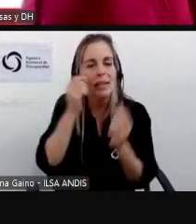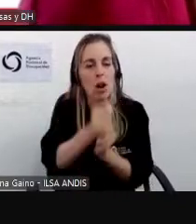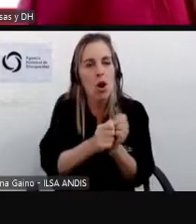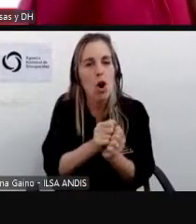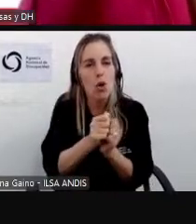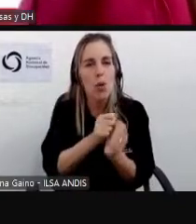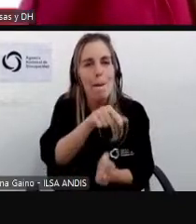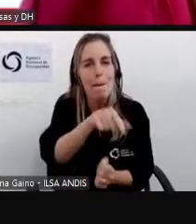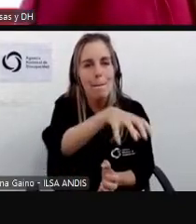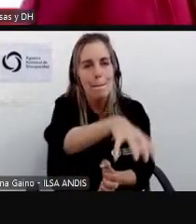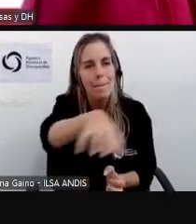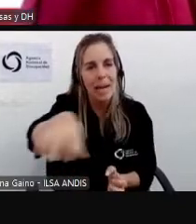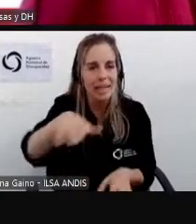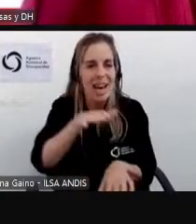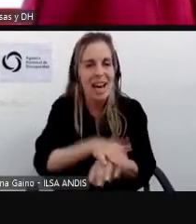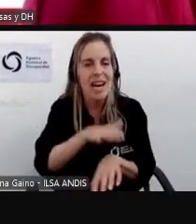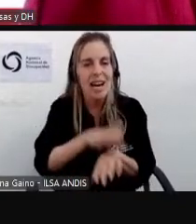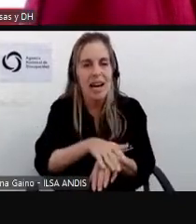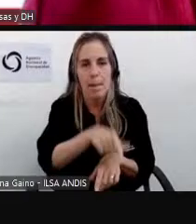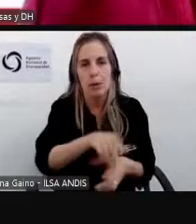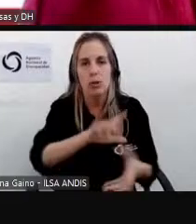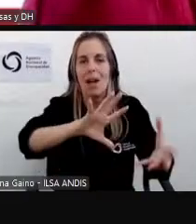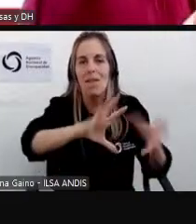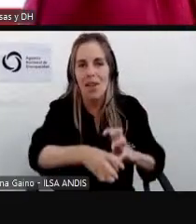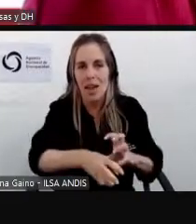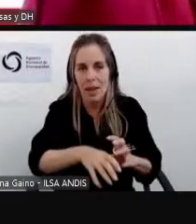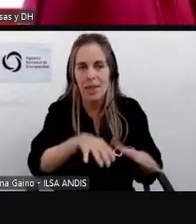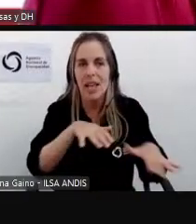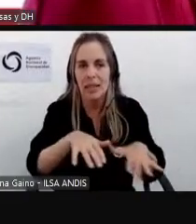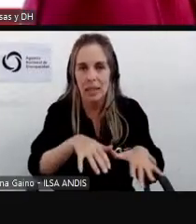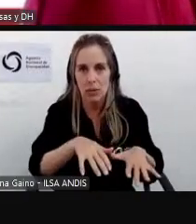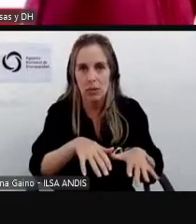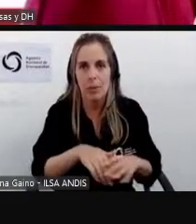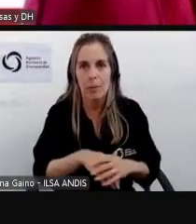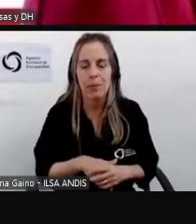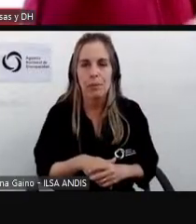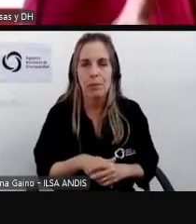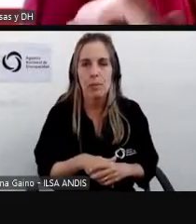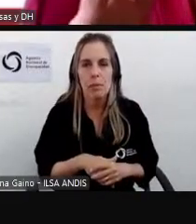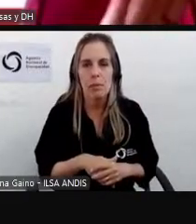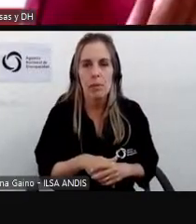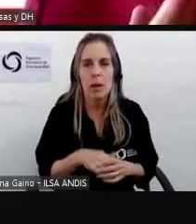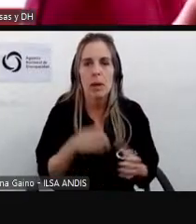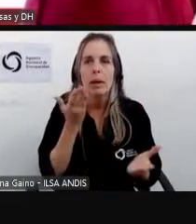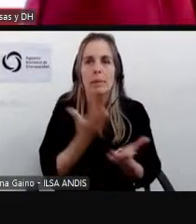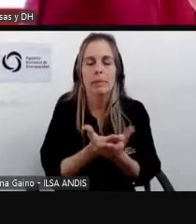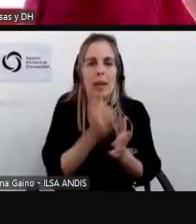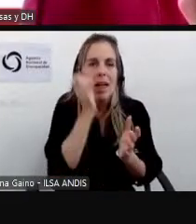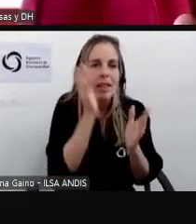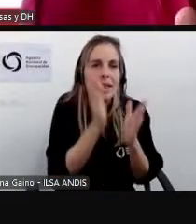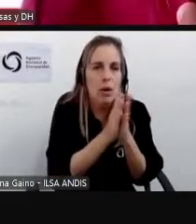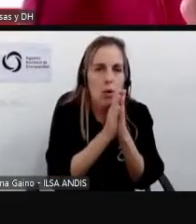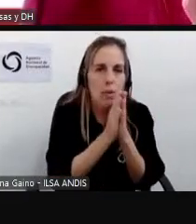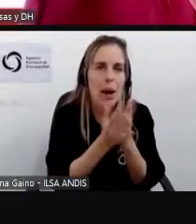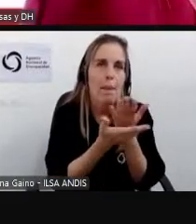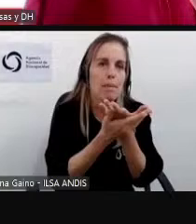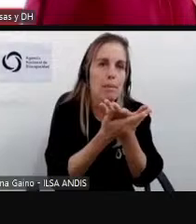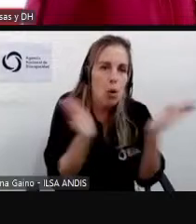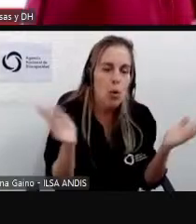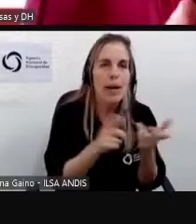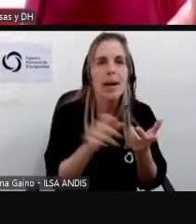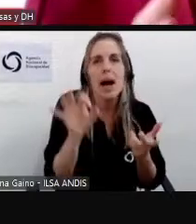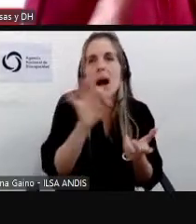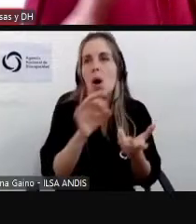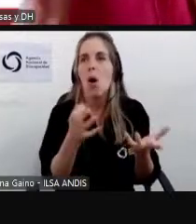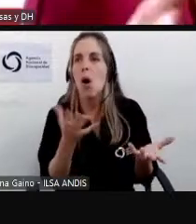sentences applied to states, but and they quote our